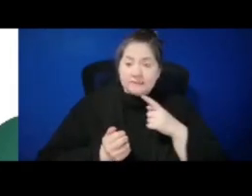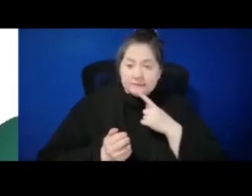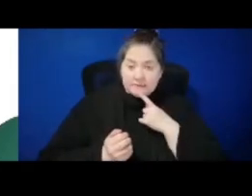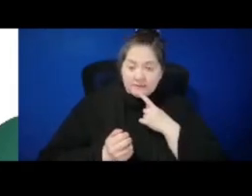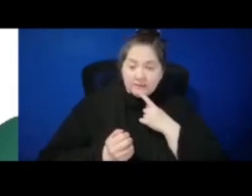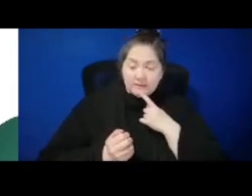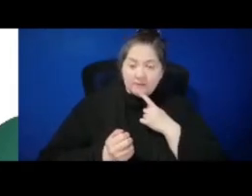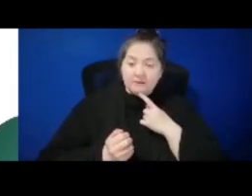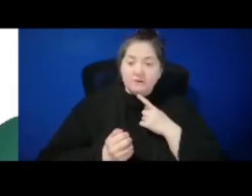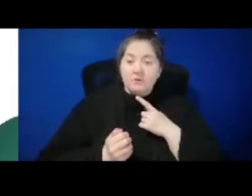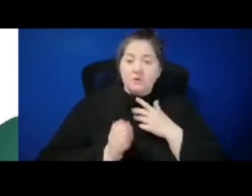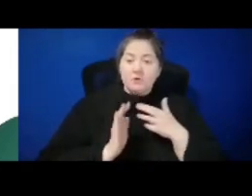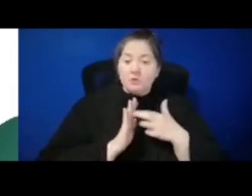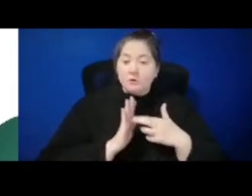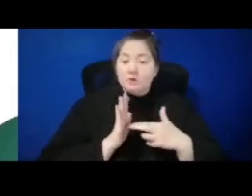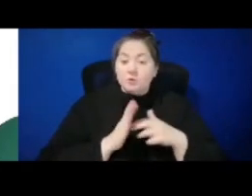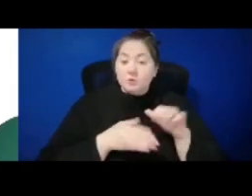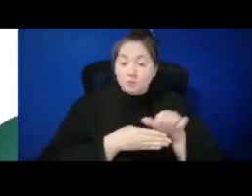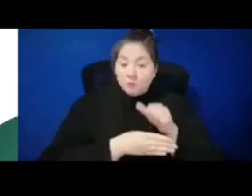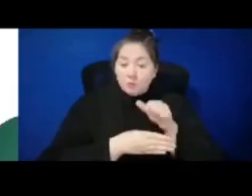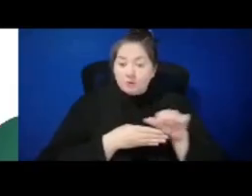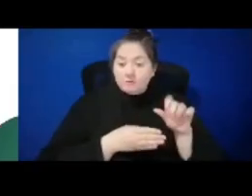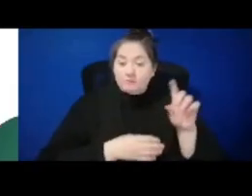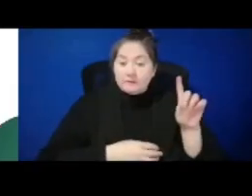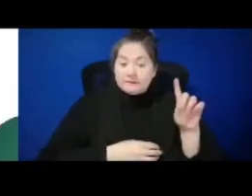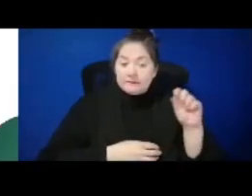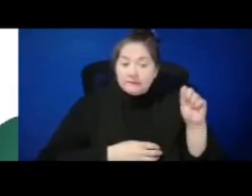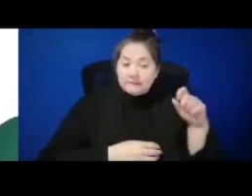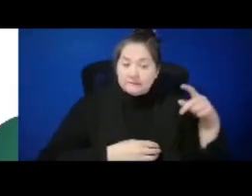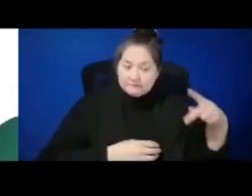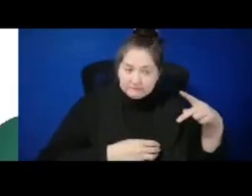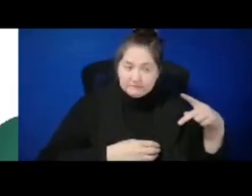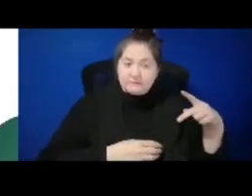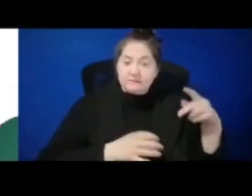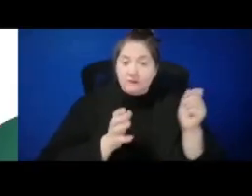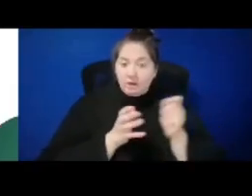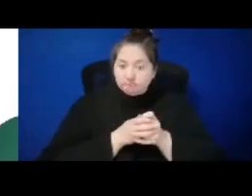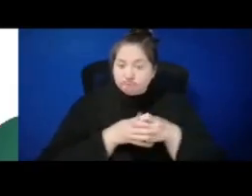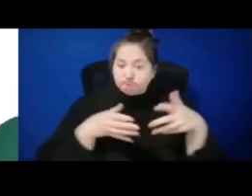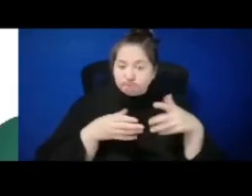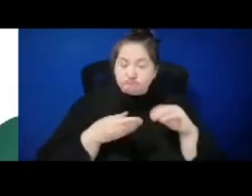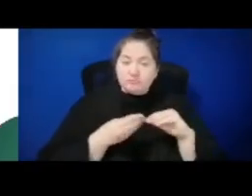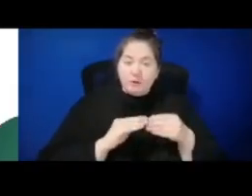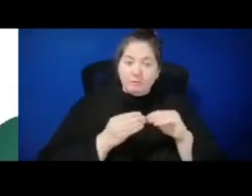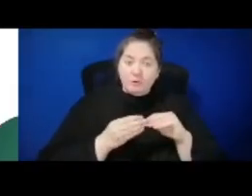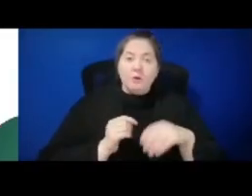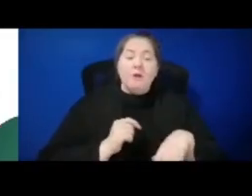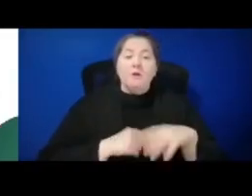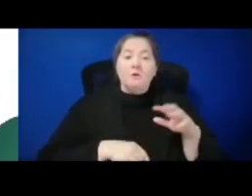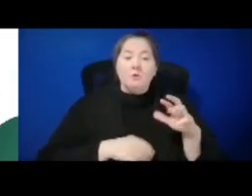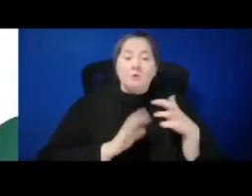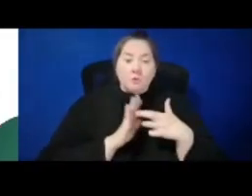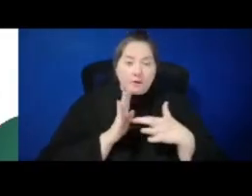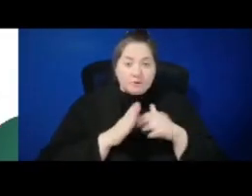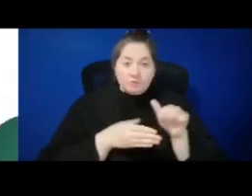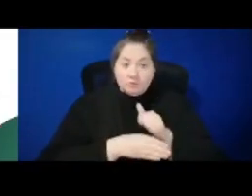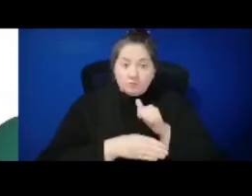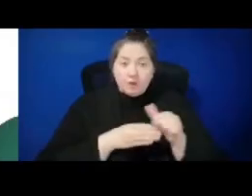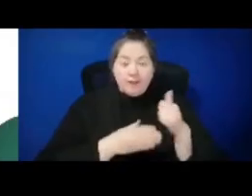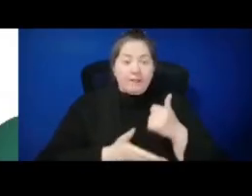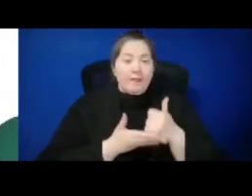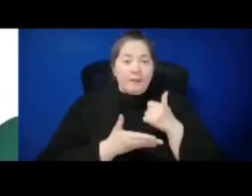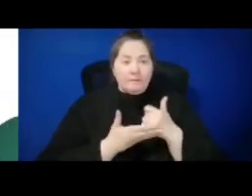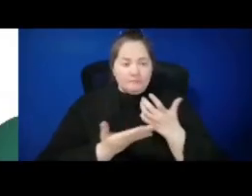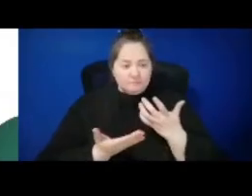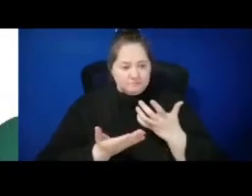remarks, registered apprenticeships for DSPs have been growing, and registered apprenticeship programs can really help to